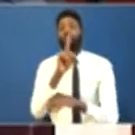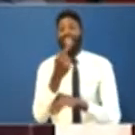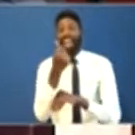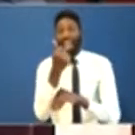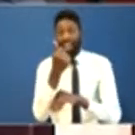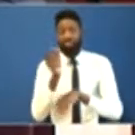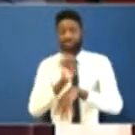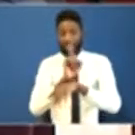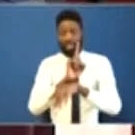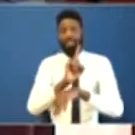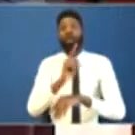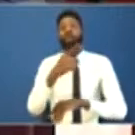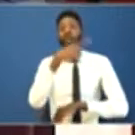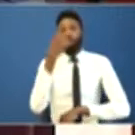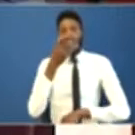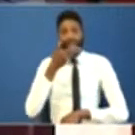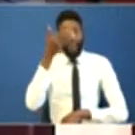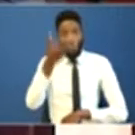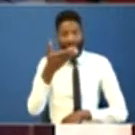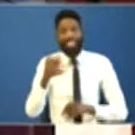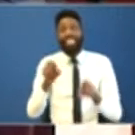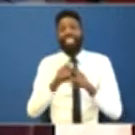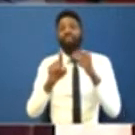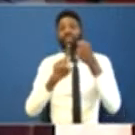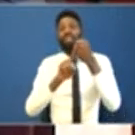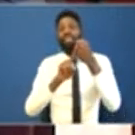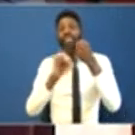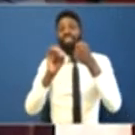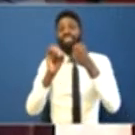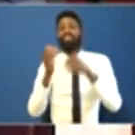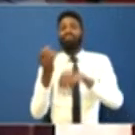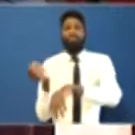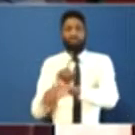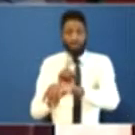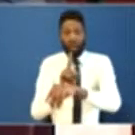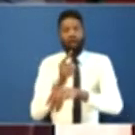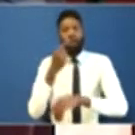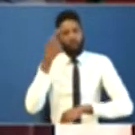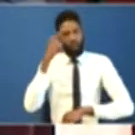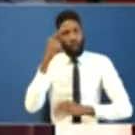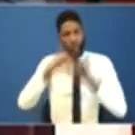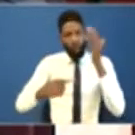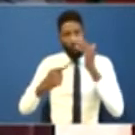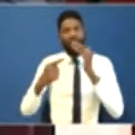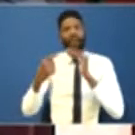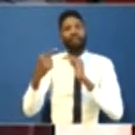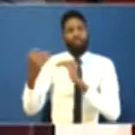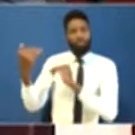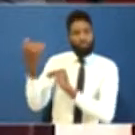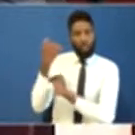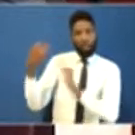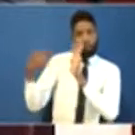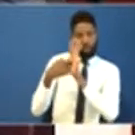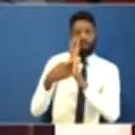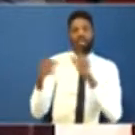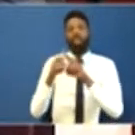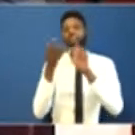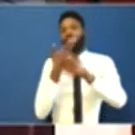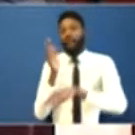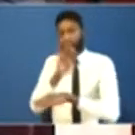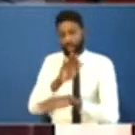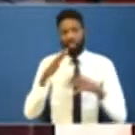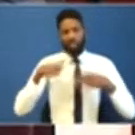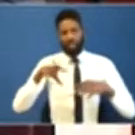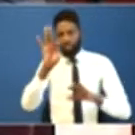answer a question and a 60 seconds for aribato the topics have carefully been selected after a third assessment of